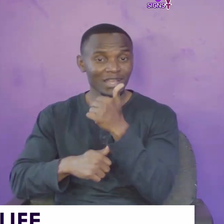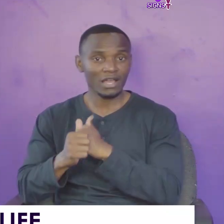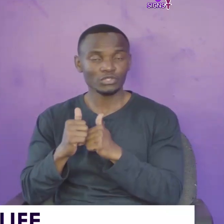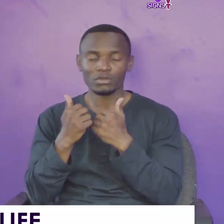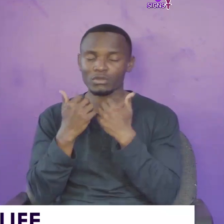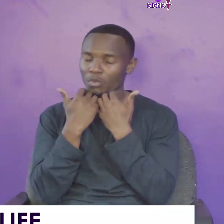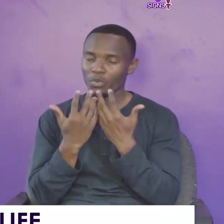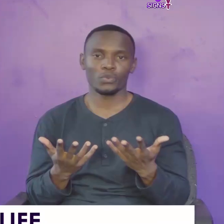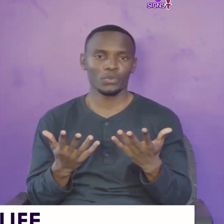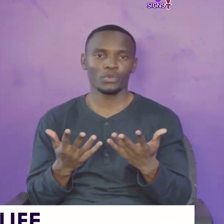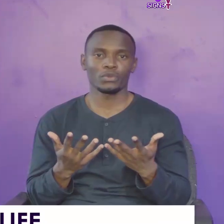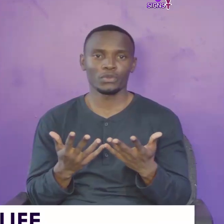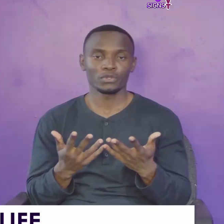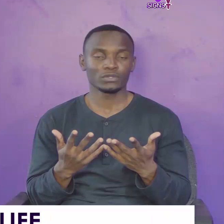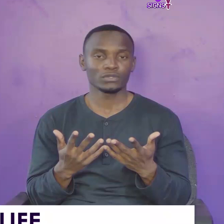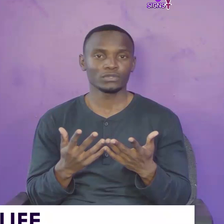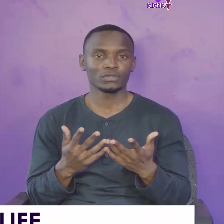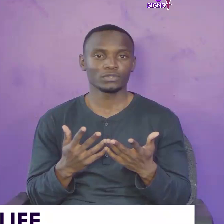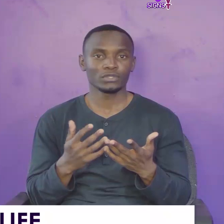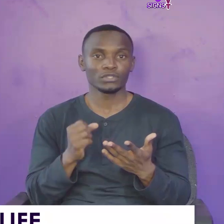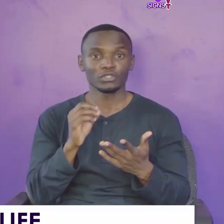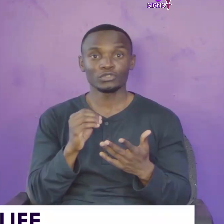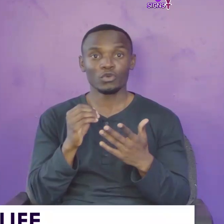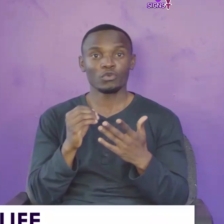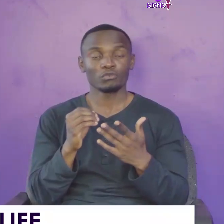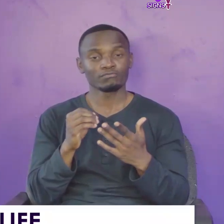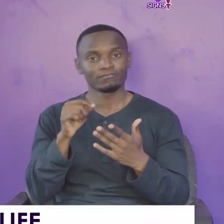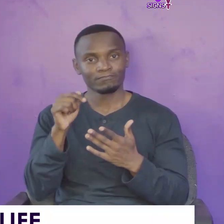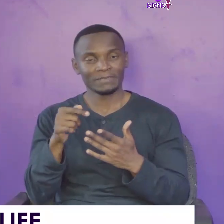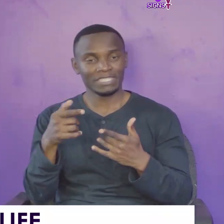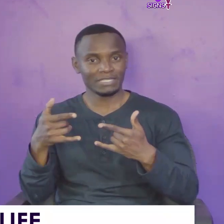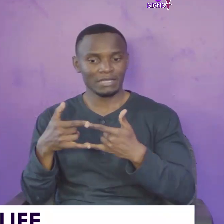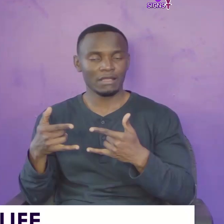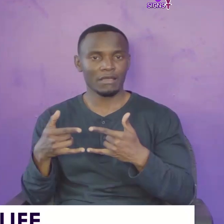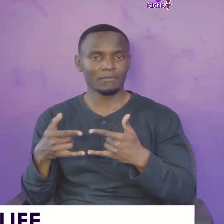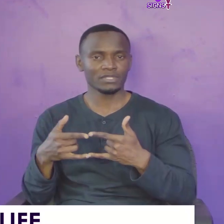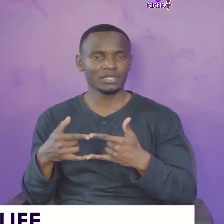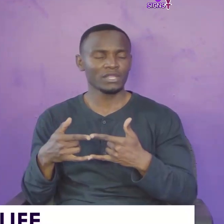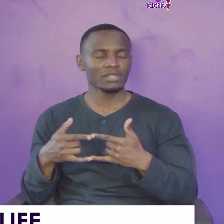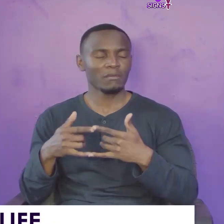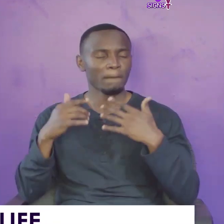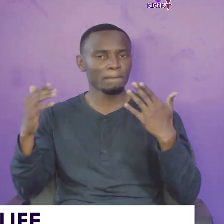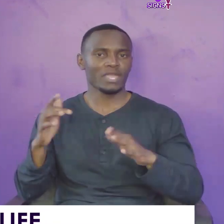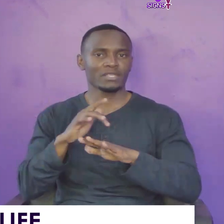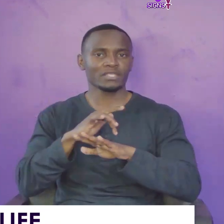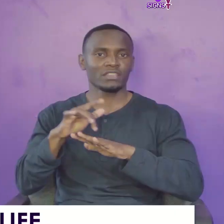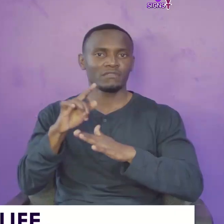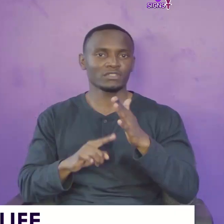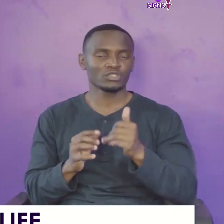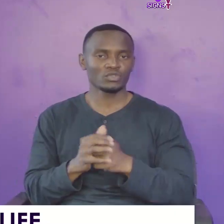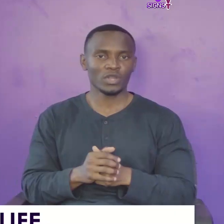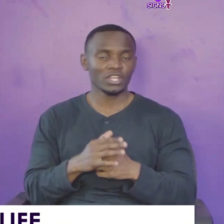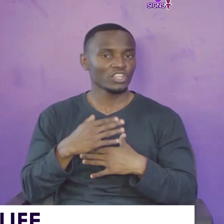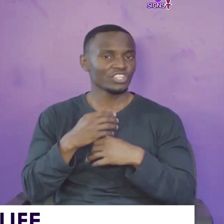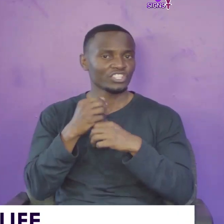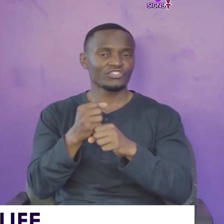gap. So if there are these lapses, and these lapses, one of the greatest consequences that there's breaking of trust.